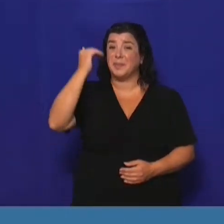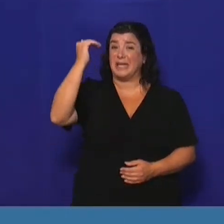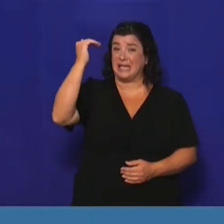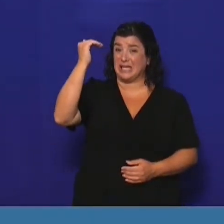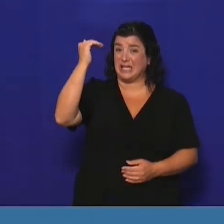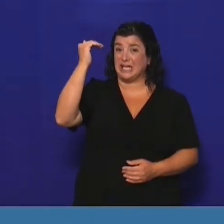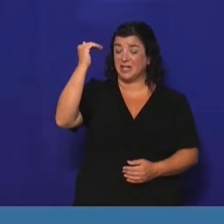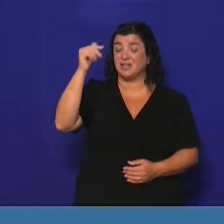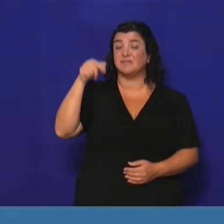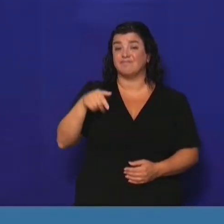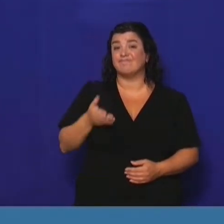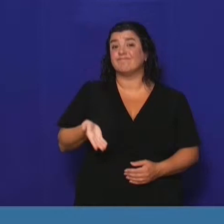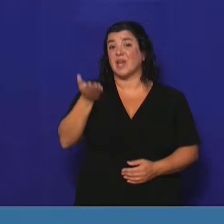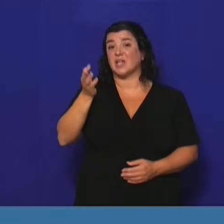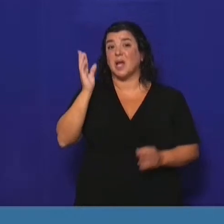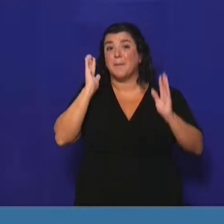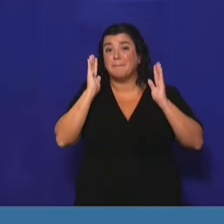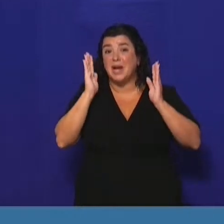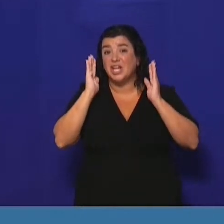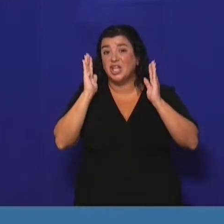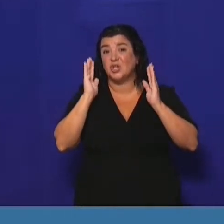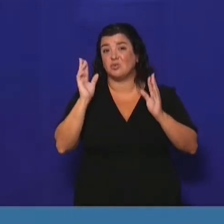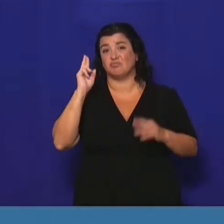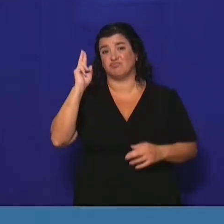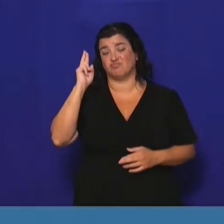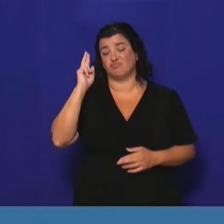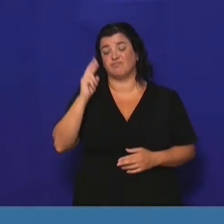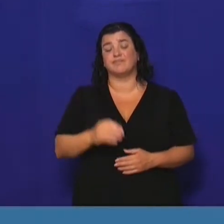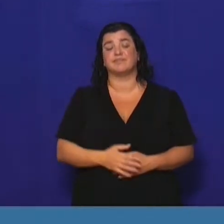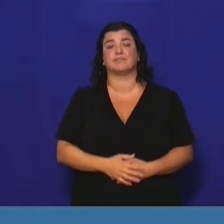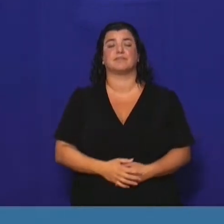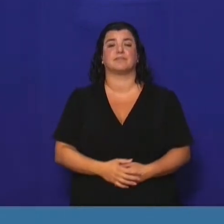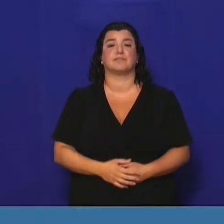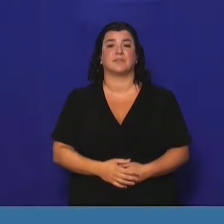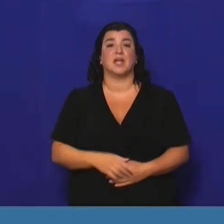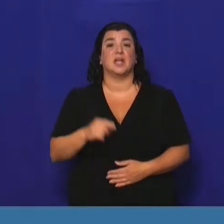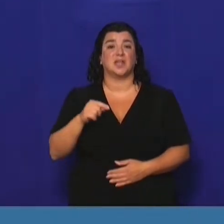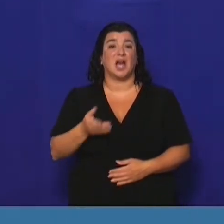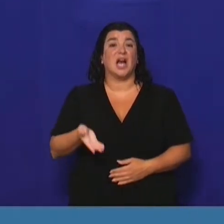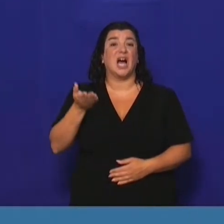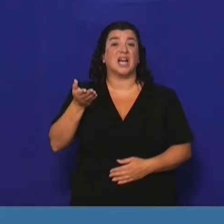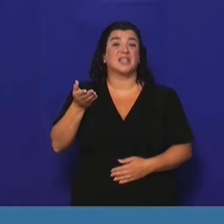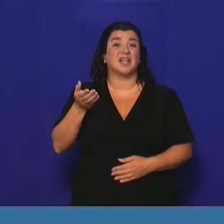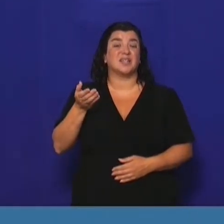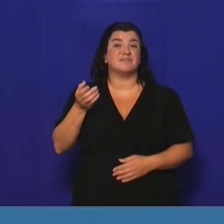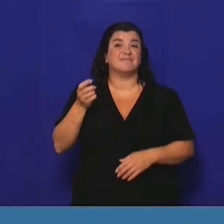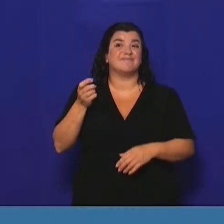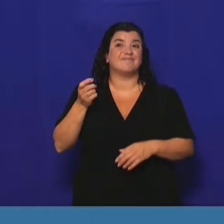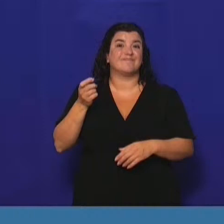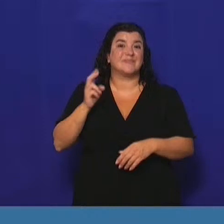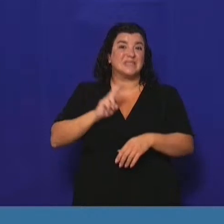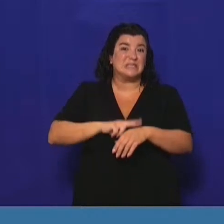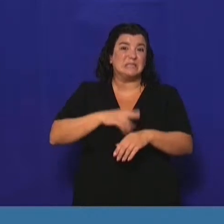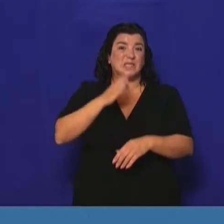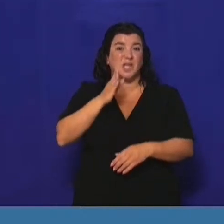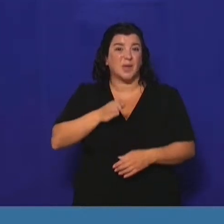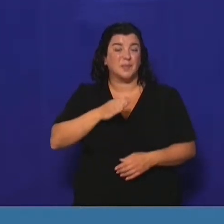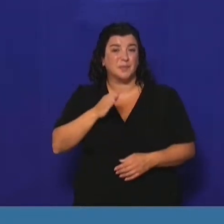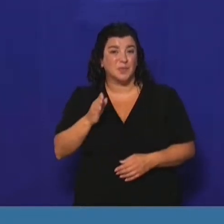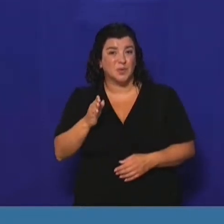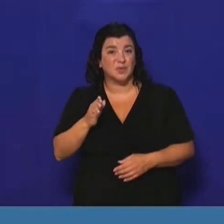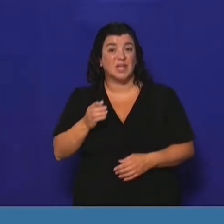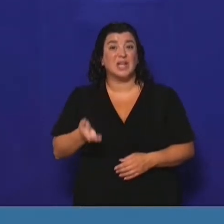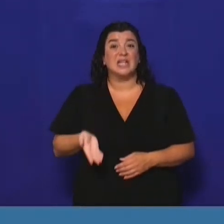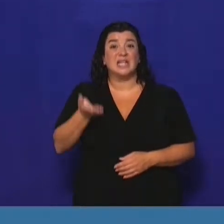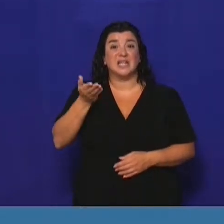u sfortunatament qegħdin naraw dan li tirriżulta wkoll fl-imwiet fil-każijiet tagħna. Infatti l-iktar komuni kien bejn